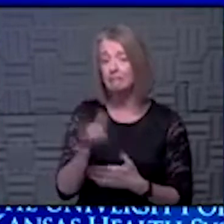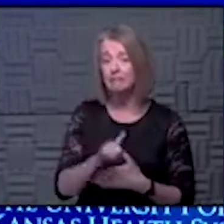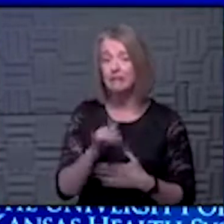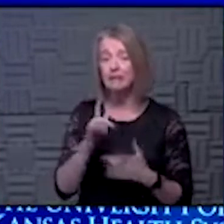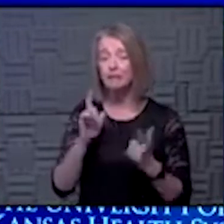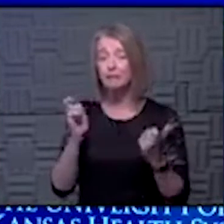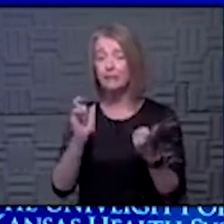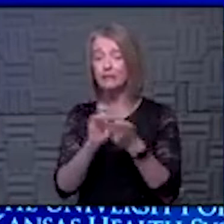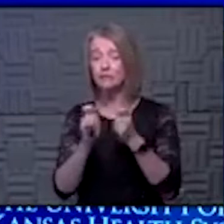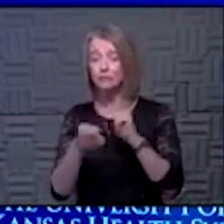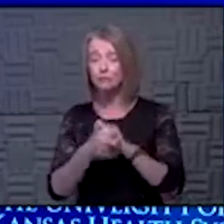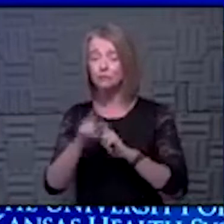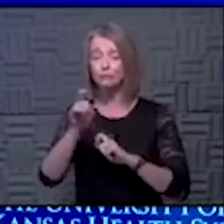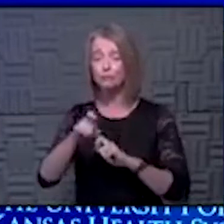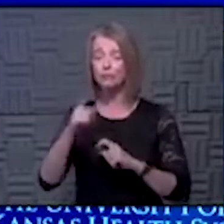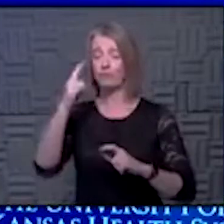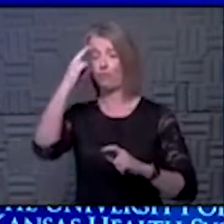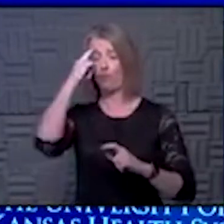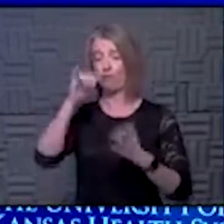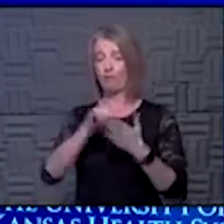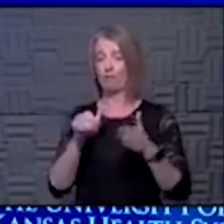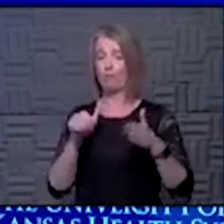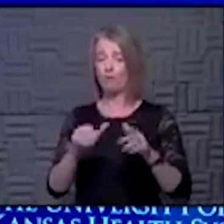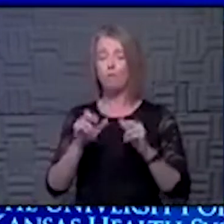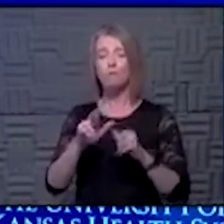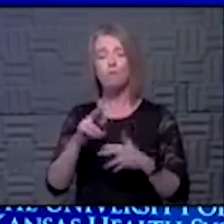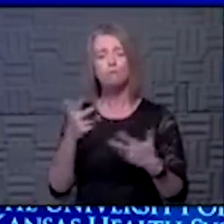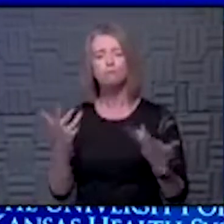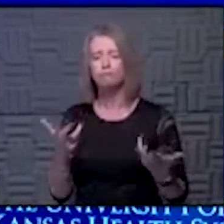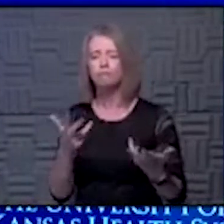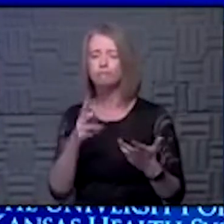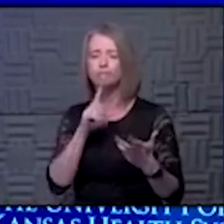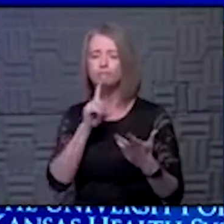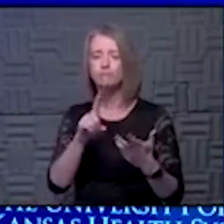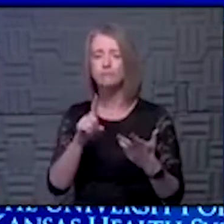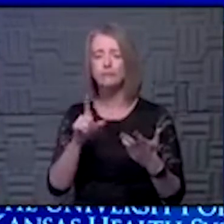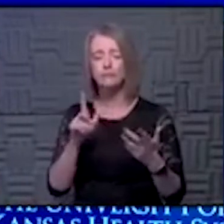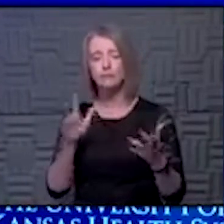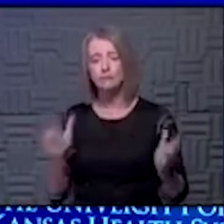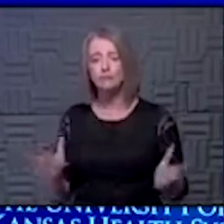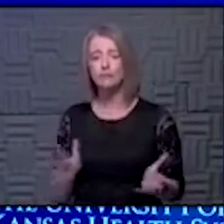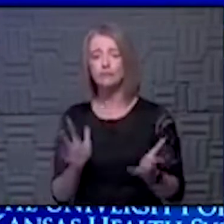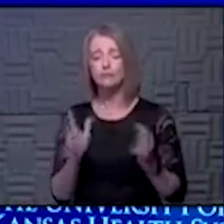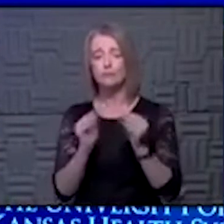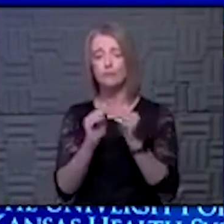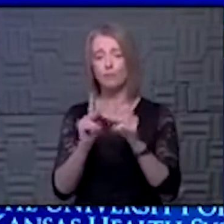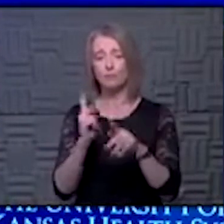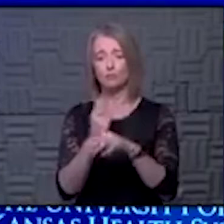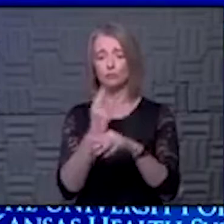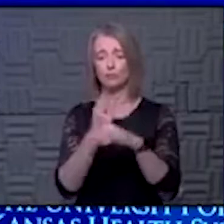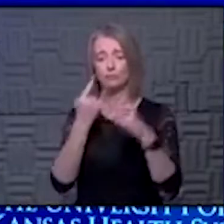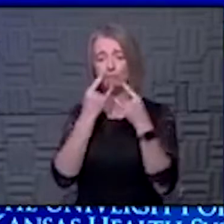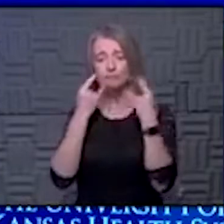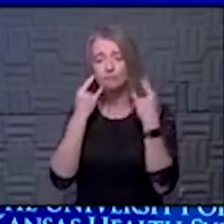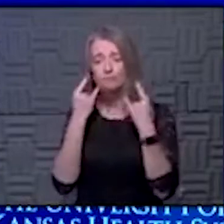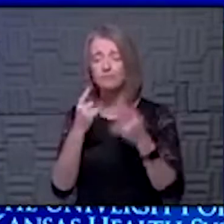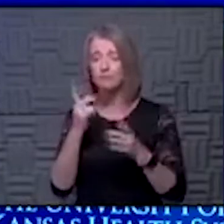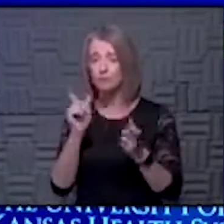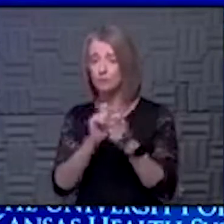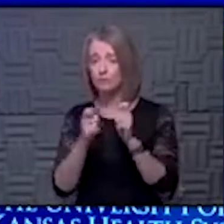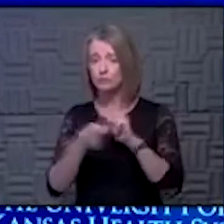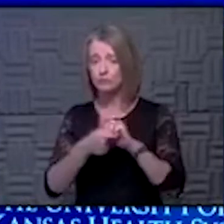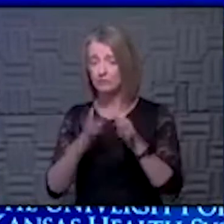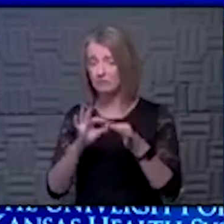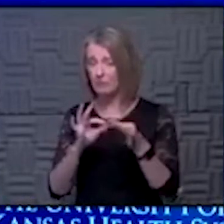big change? Should it already have been considered that? Is it a push to get more people to wear it? If you could comment on that change in directive